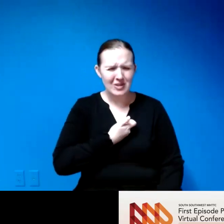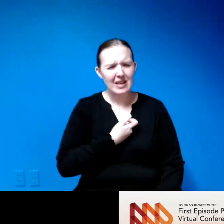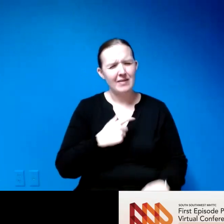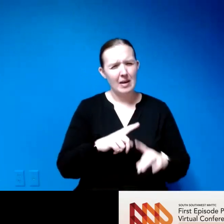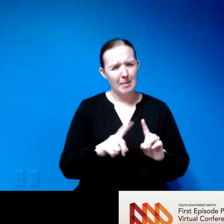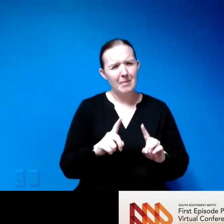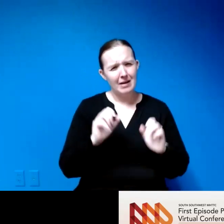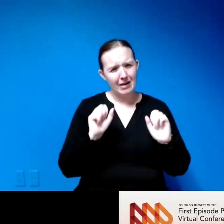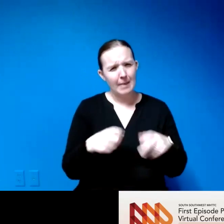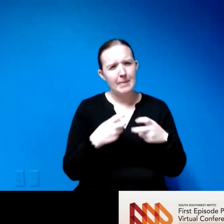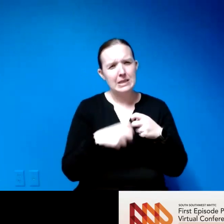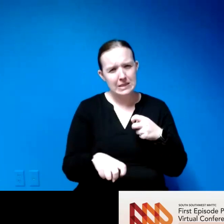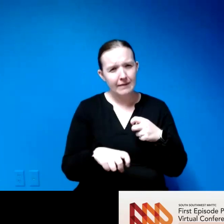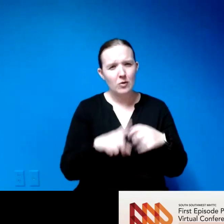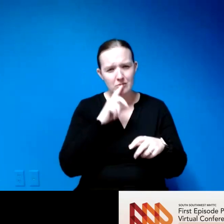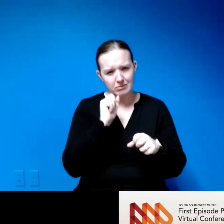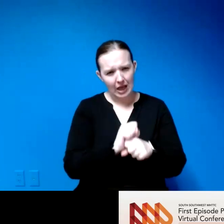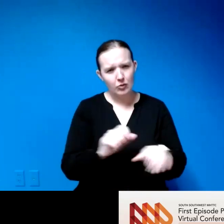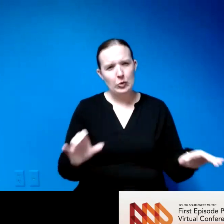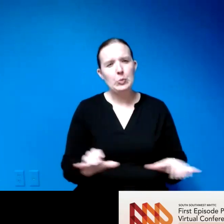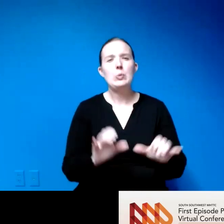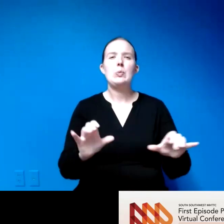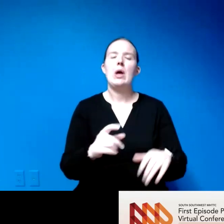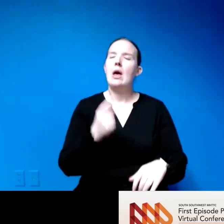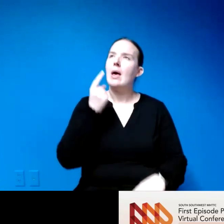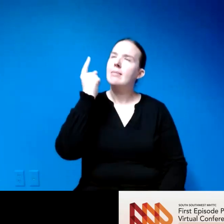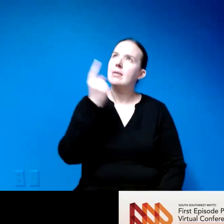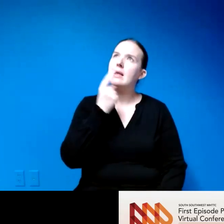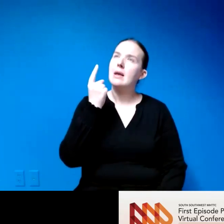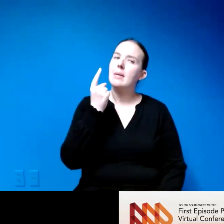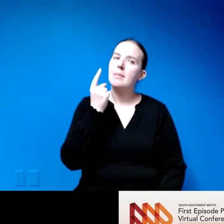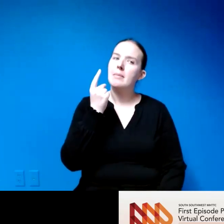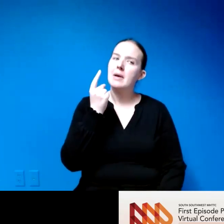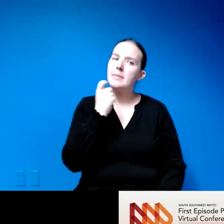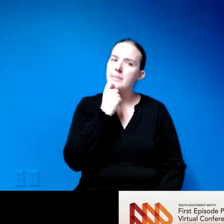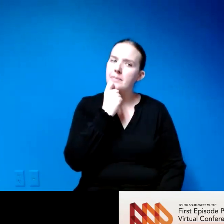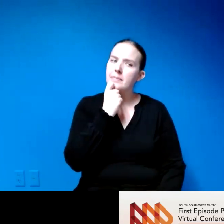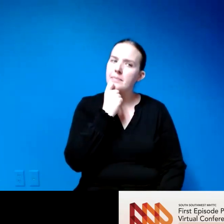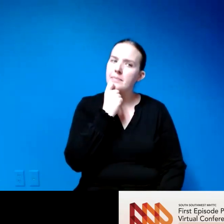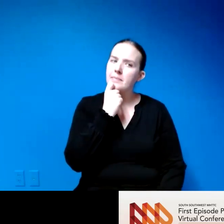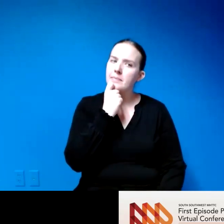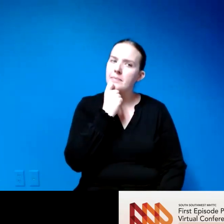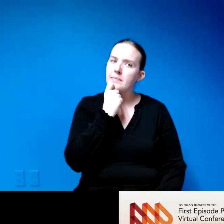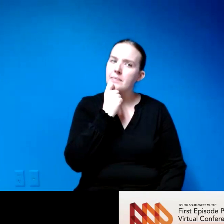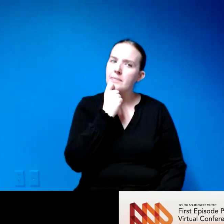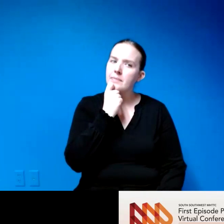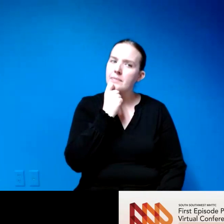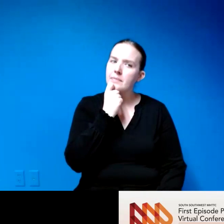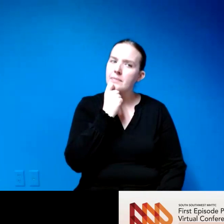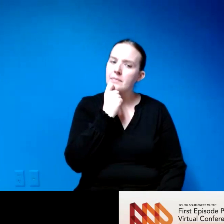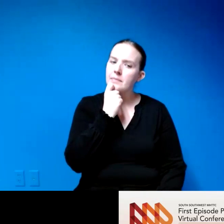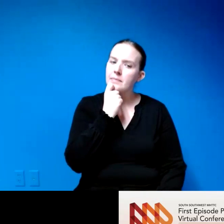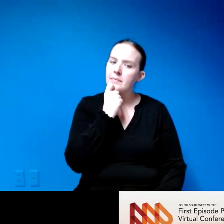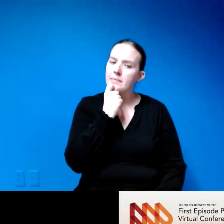a very hard thing to do. I'm thinking of a poem by Naomi Shihab,